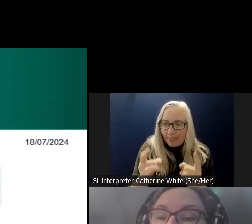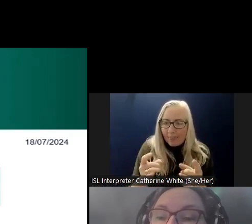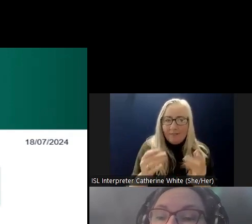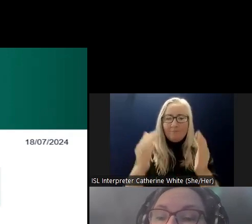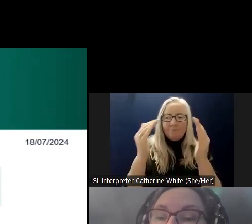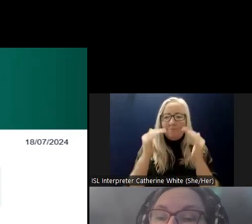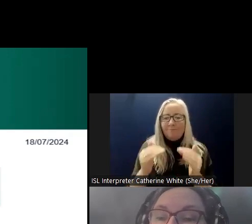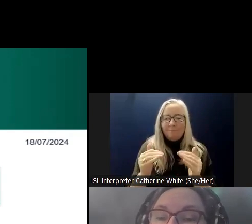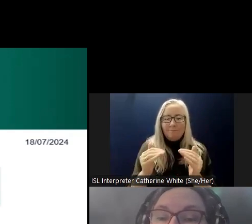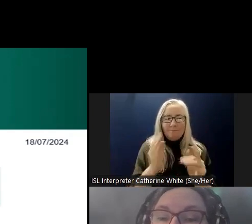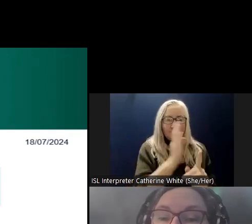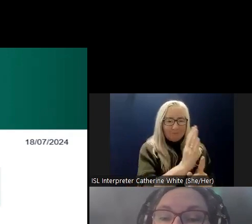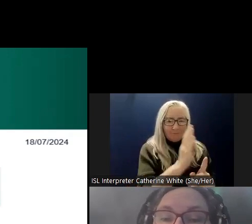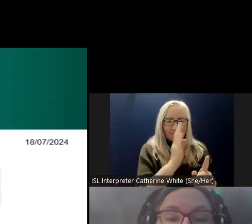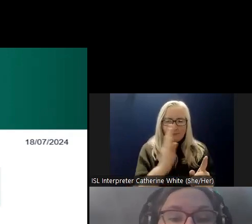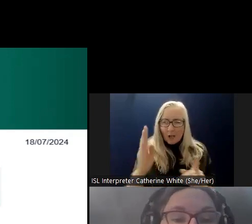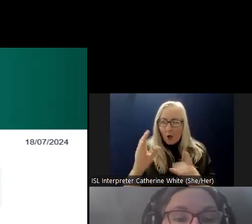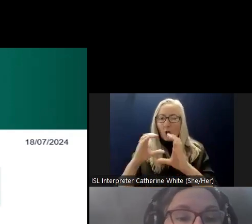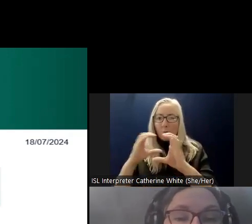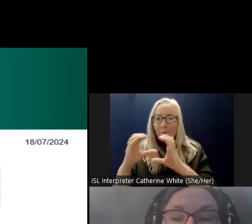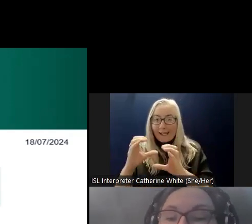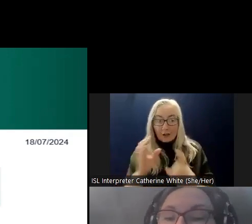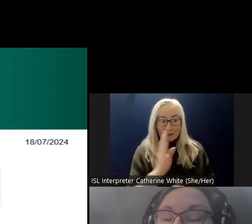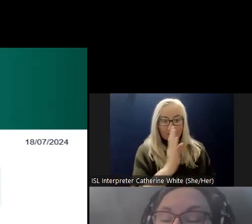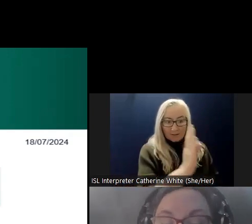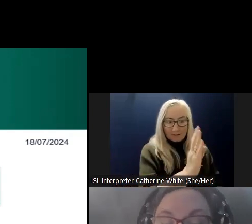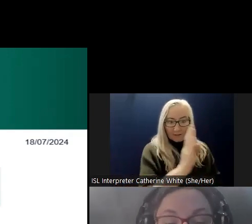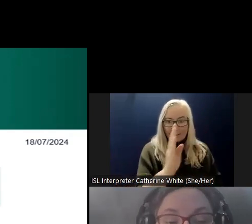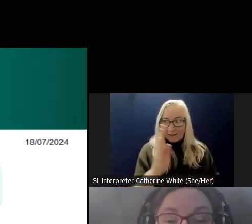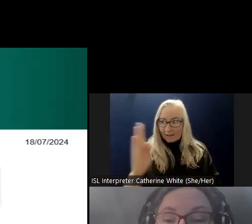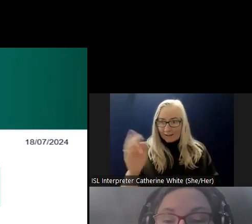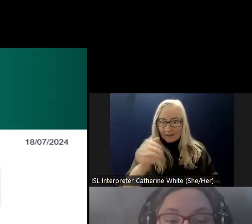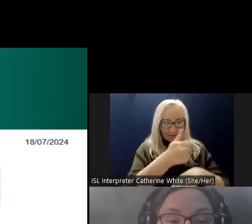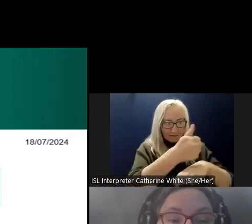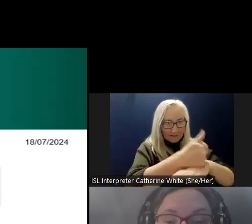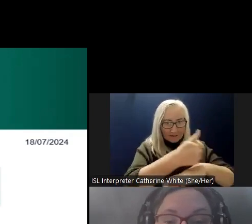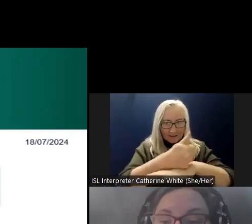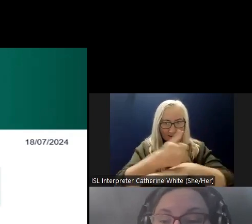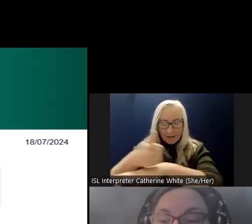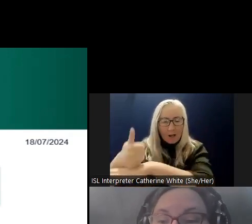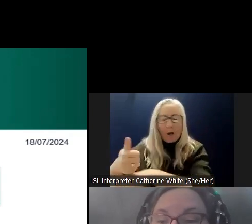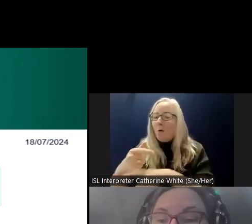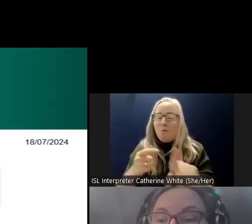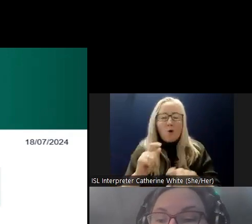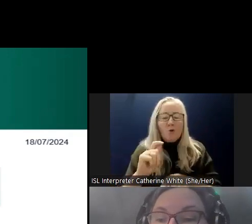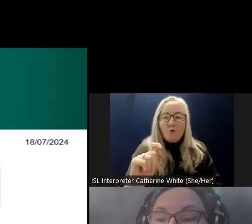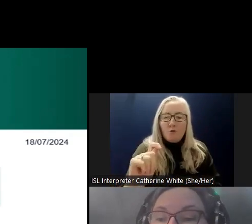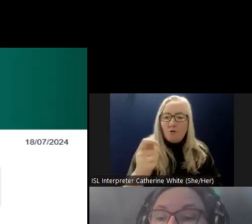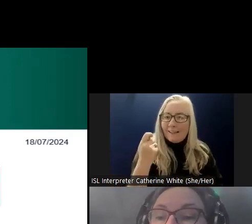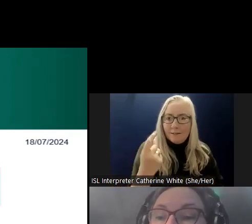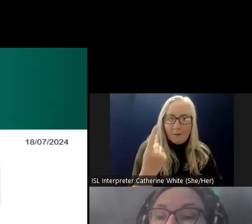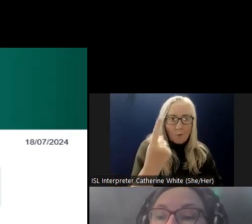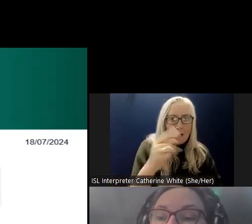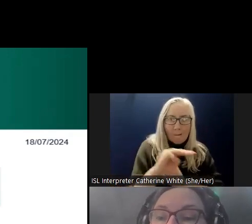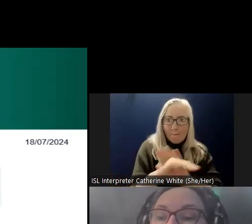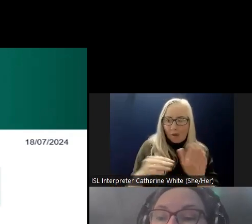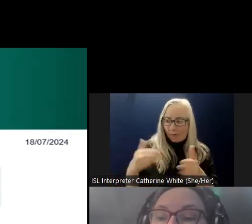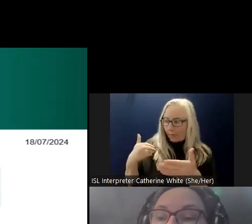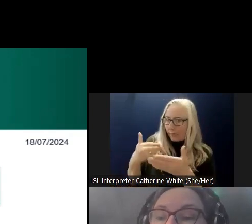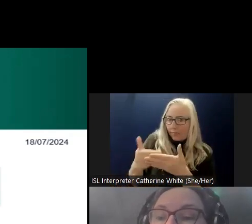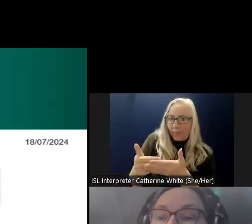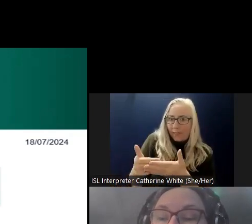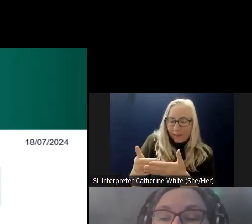communications, and those are all in post. But again, very recently, just in the last month or so,